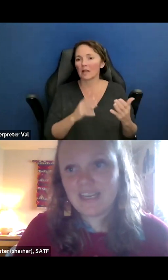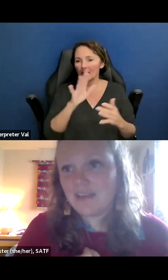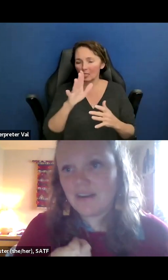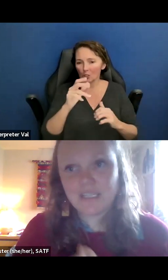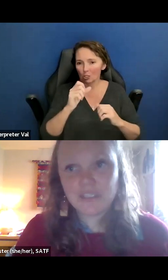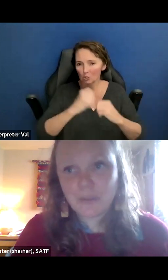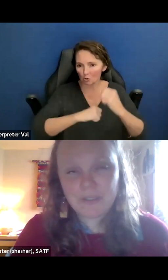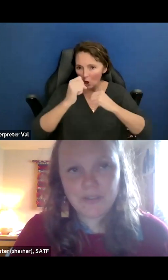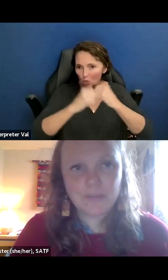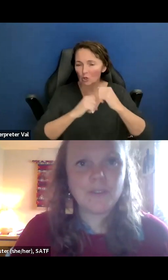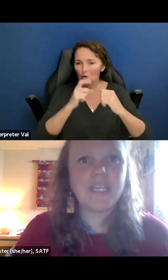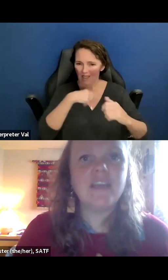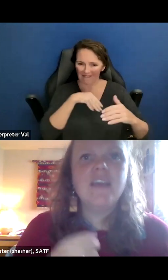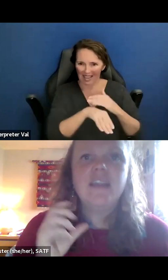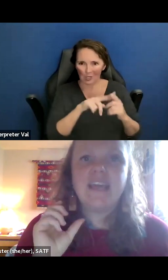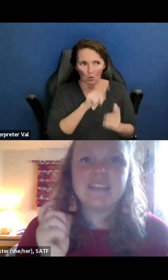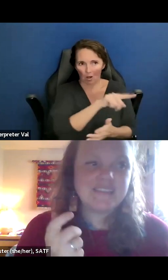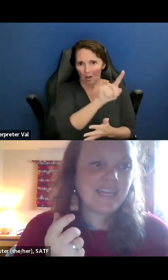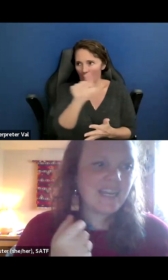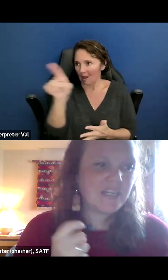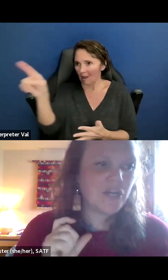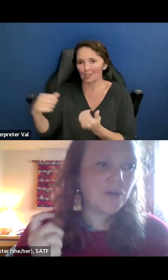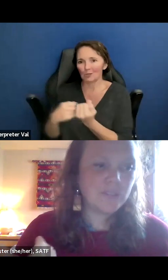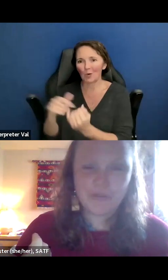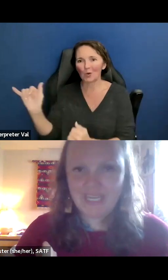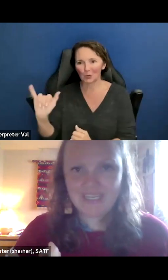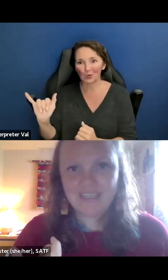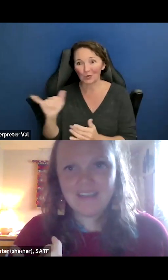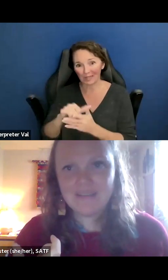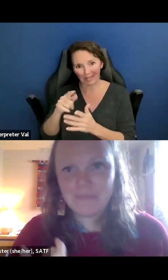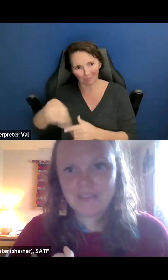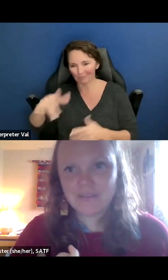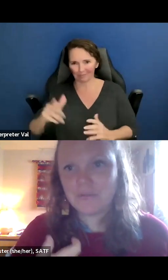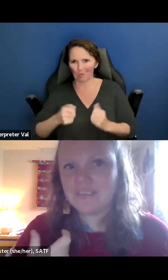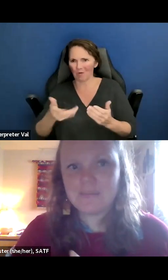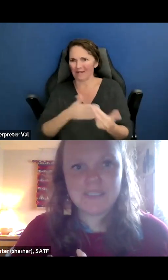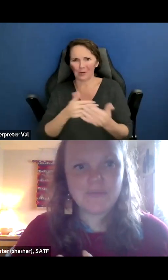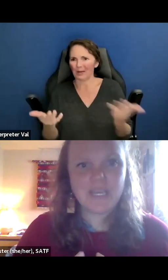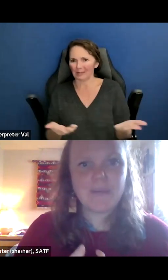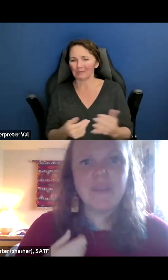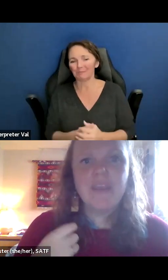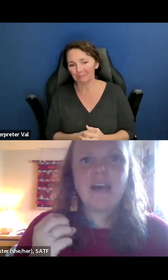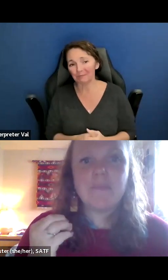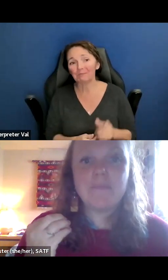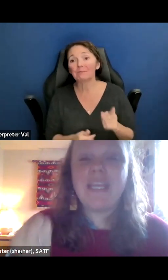survivors that are going to show up in your community. That is that kind of co-located model, holding space for them, making